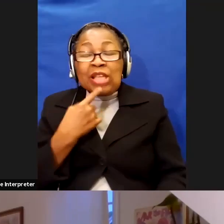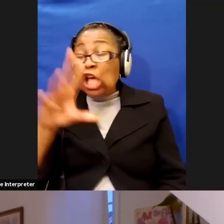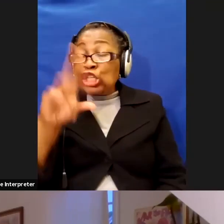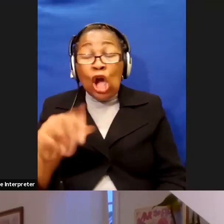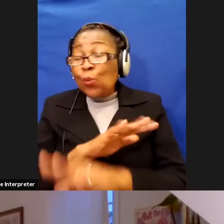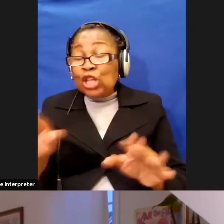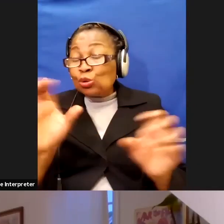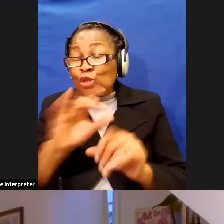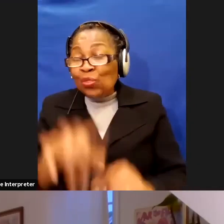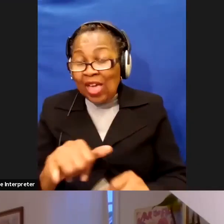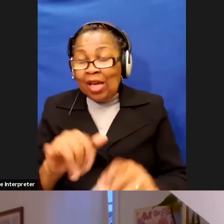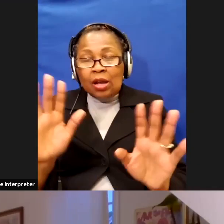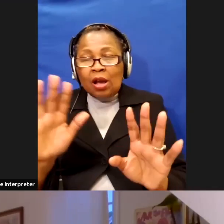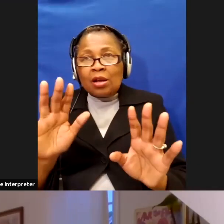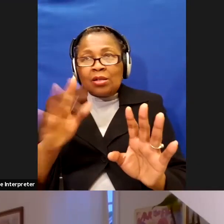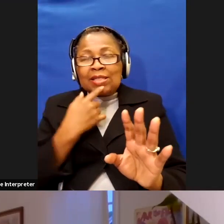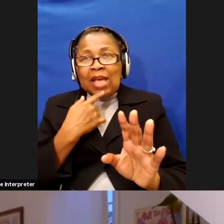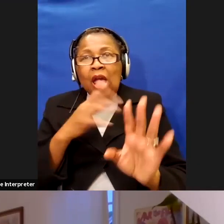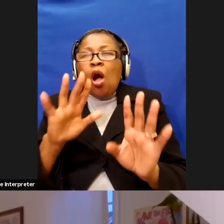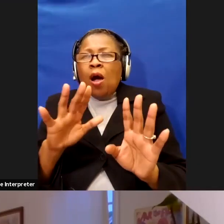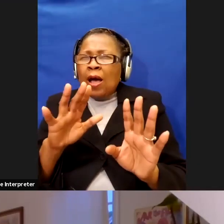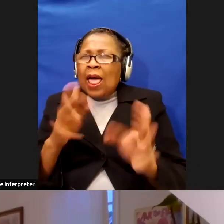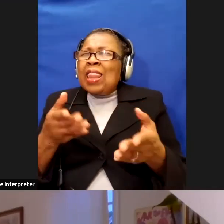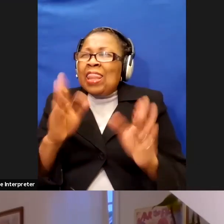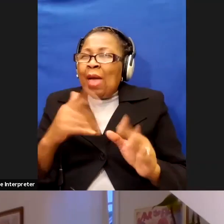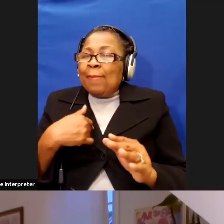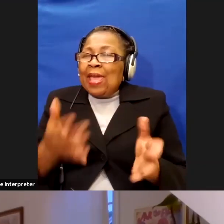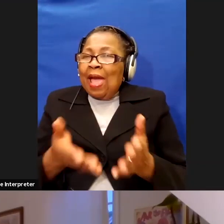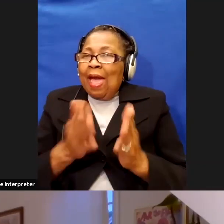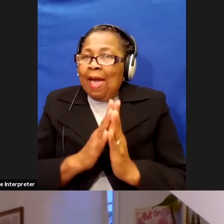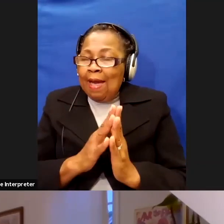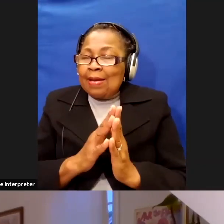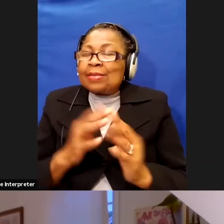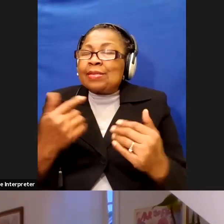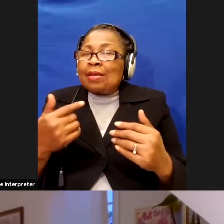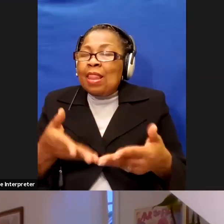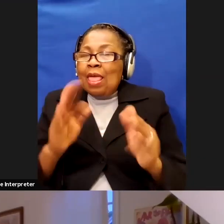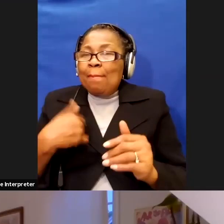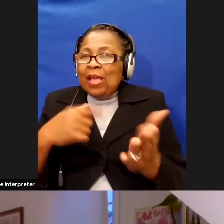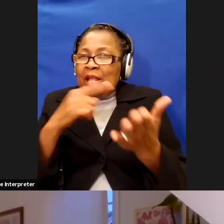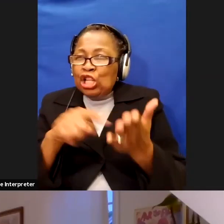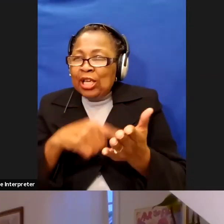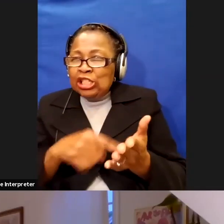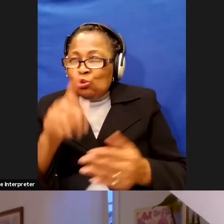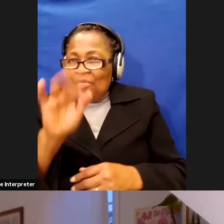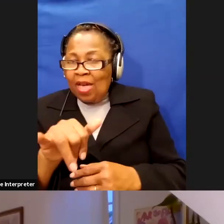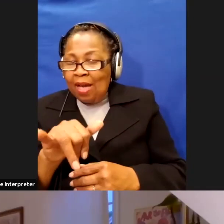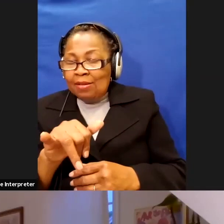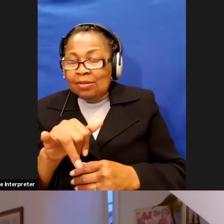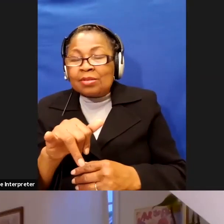say, well, let me look into that. Let me ask my advisory committee about that. So